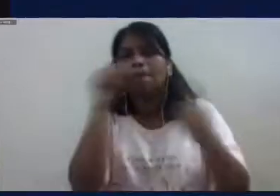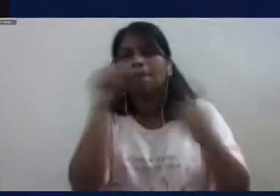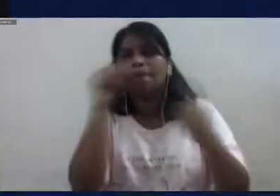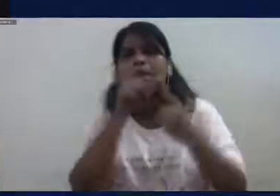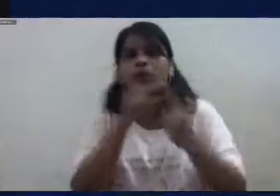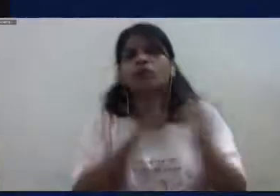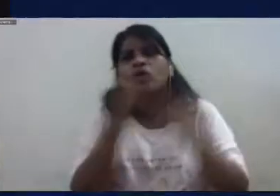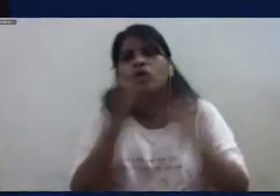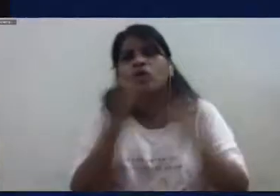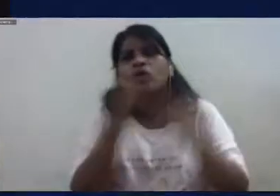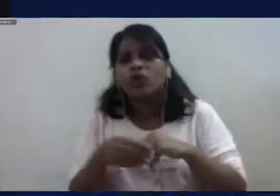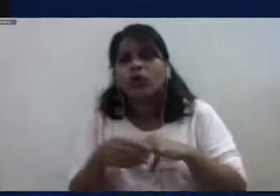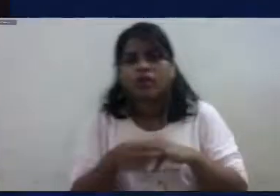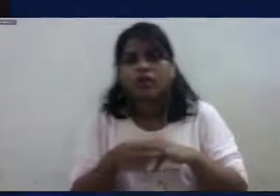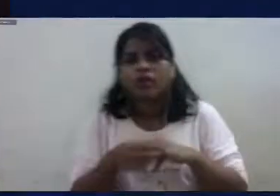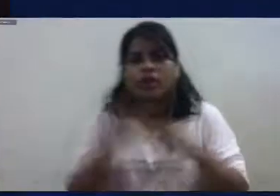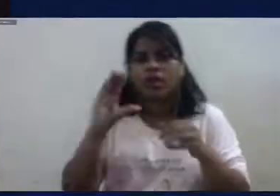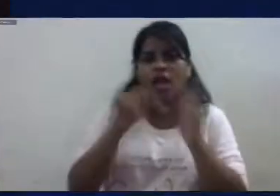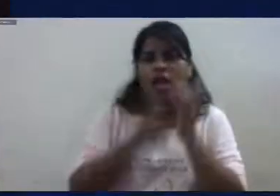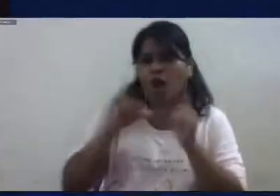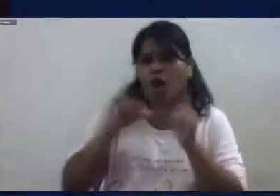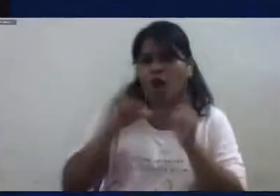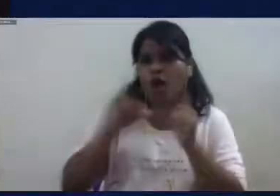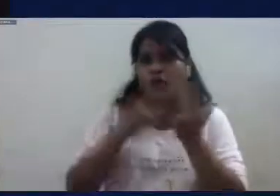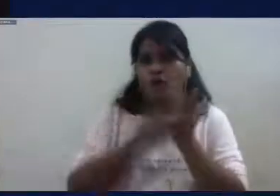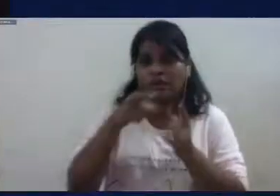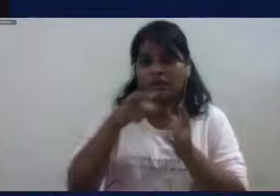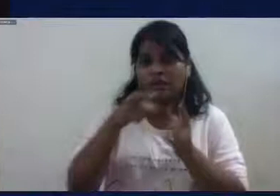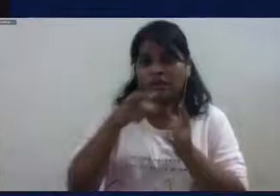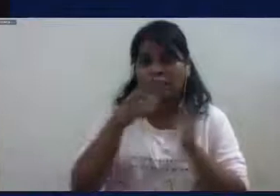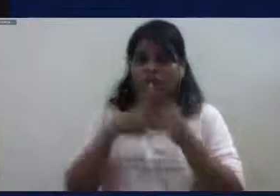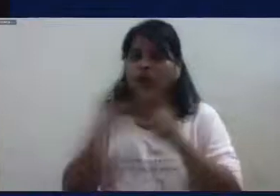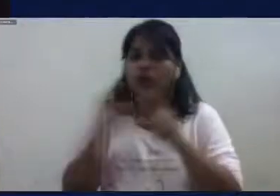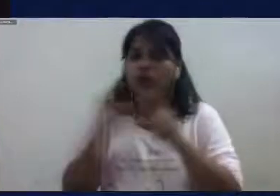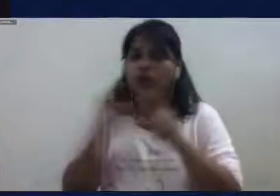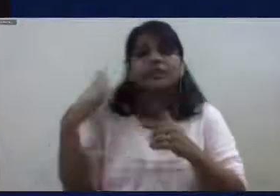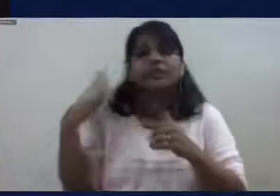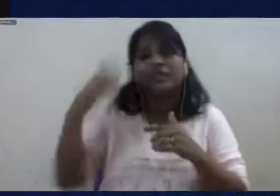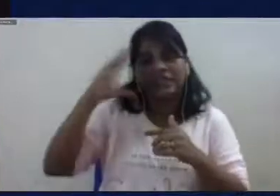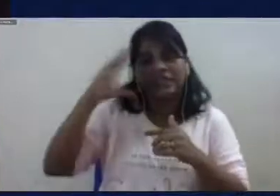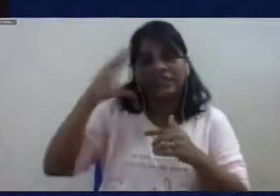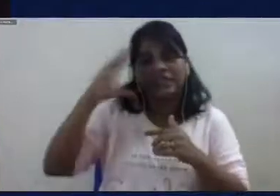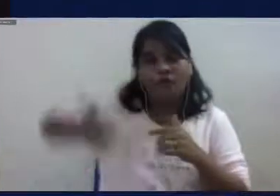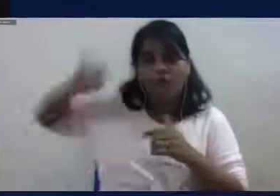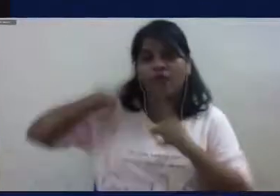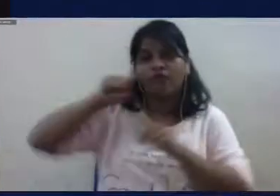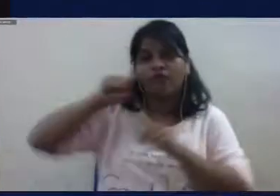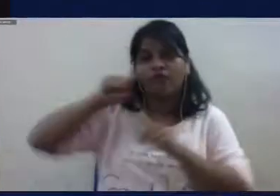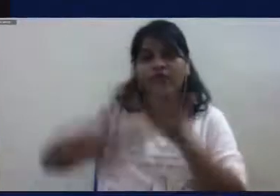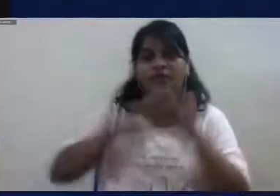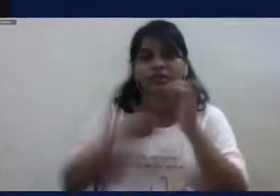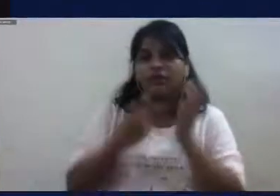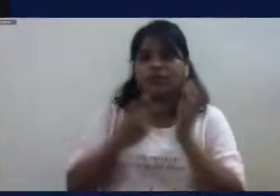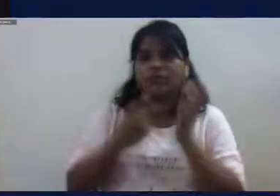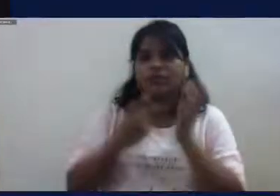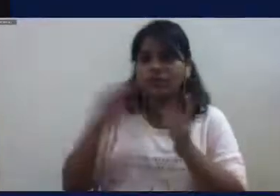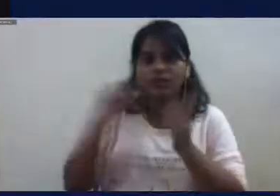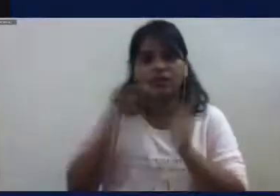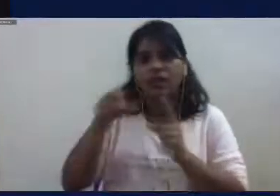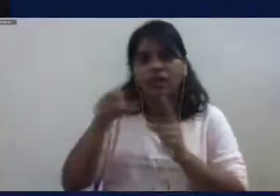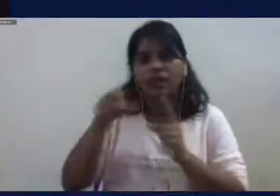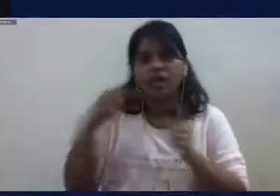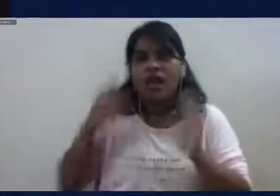drove Carlos Rodriguez Pastor, who is the CEO of Intercop, was very different. His purpose was